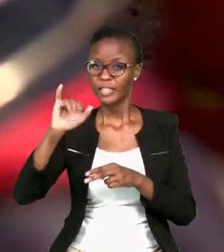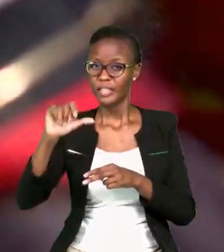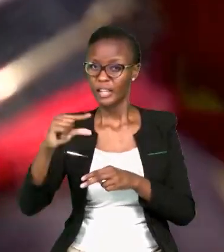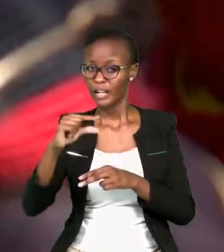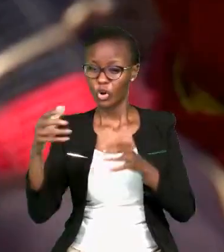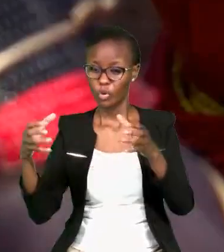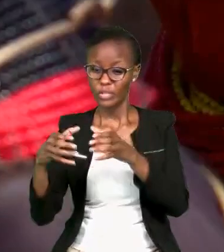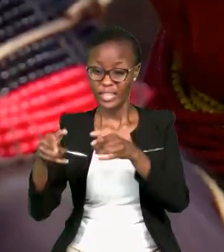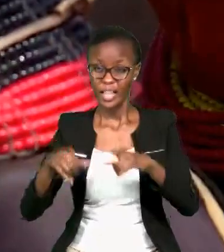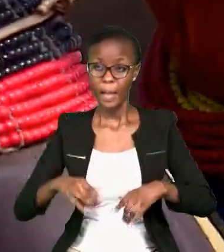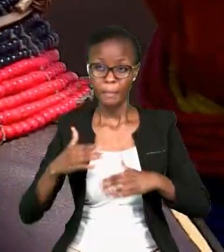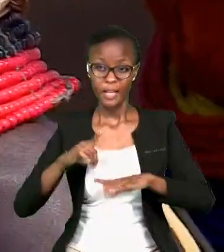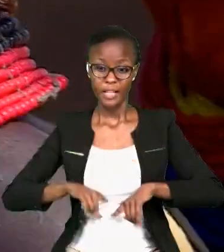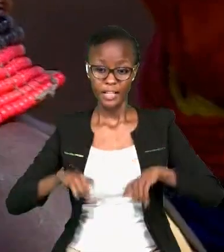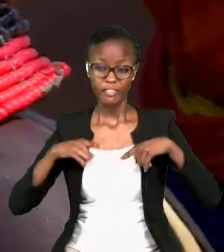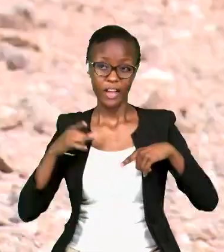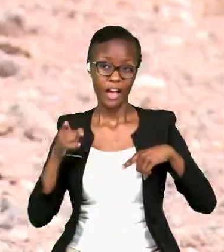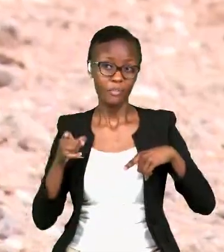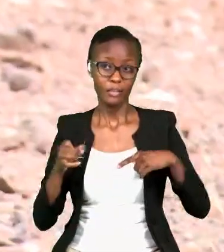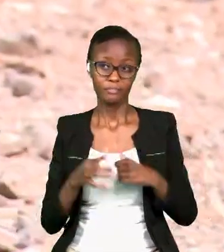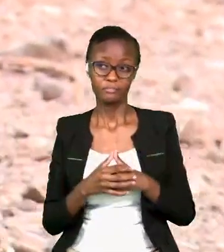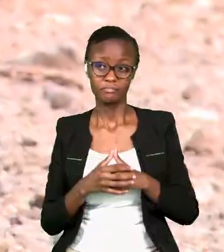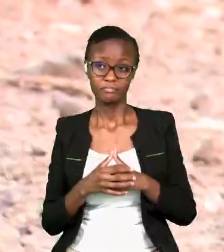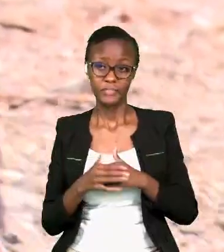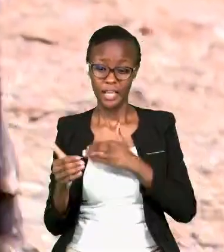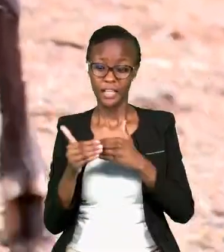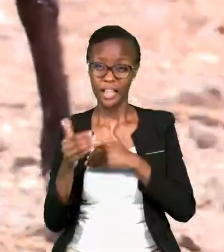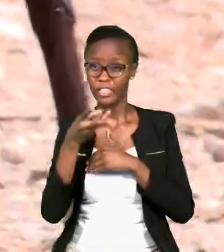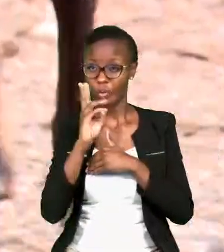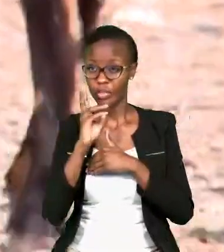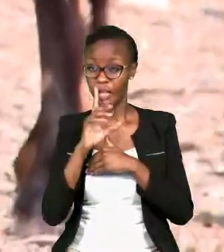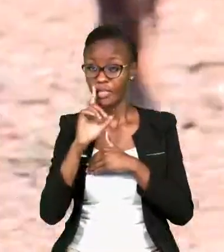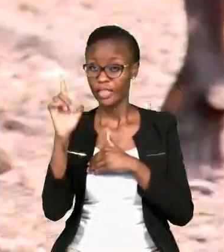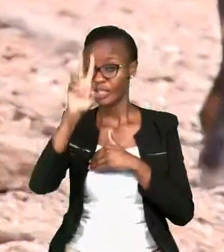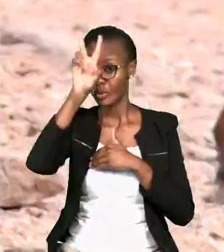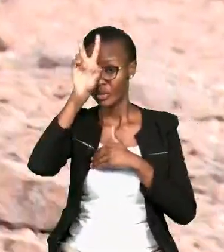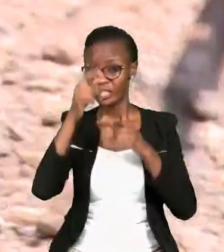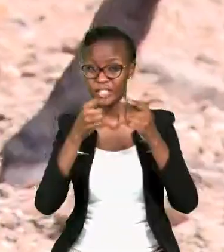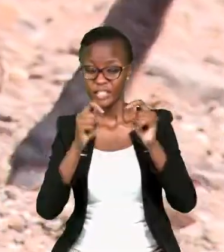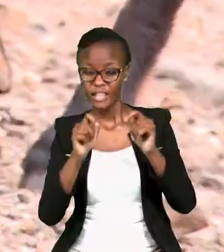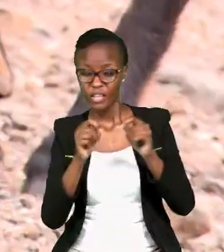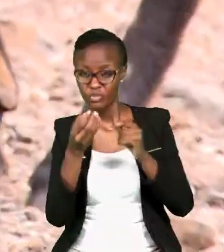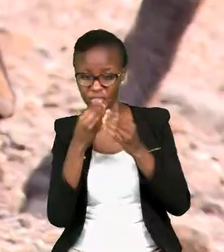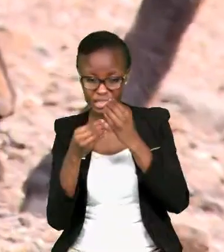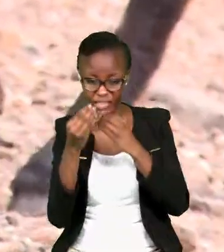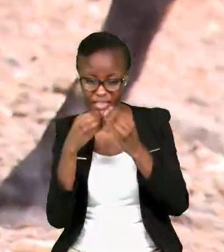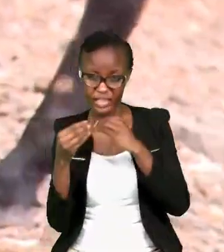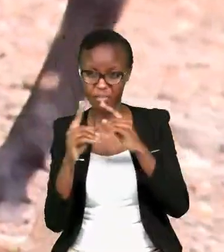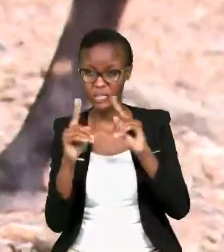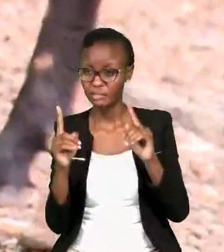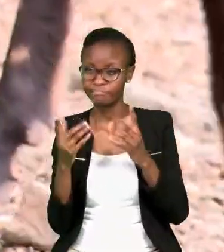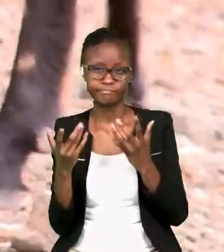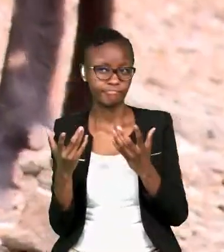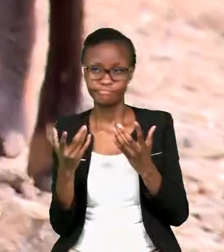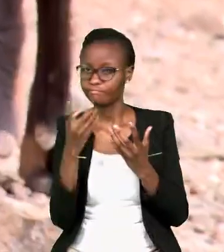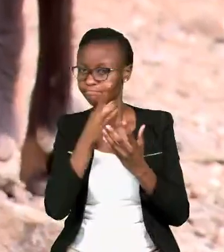are believed to have no skin pores. This goat is trying to search for any green matter, but sadly,